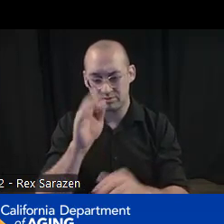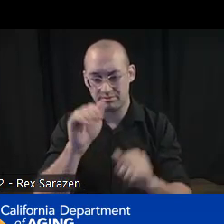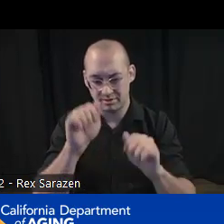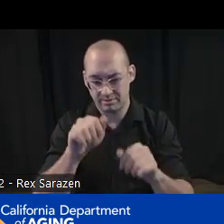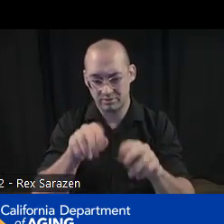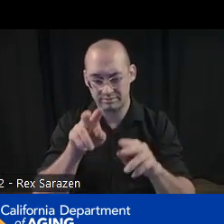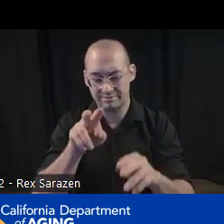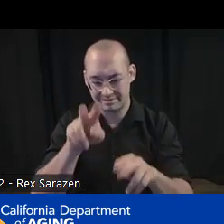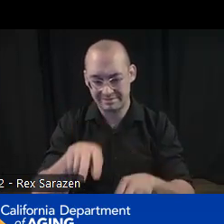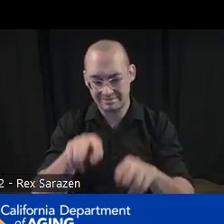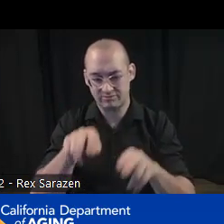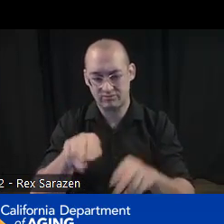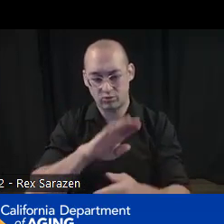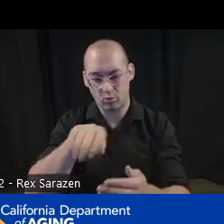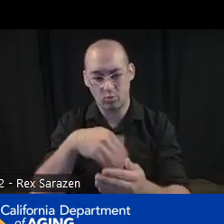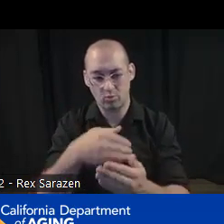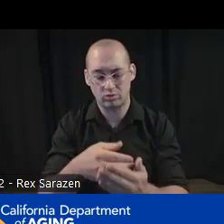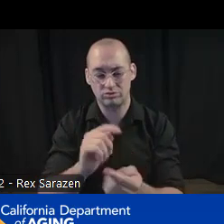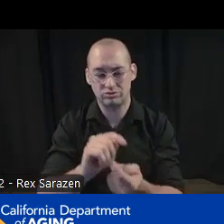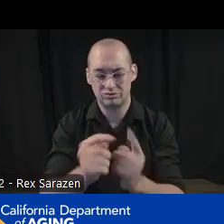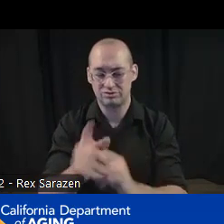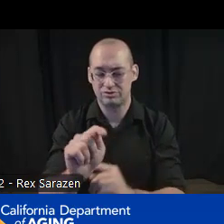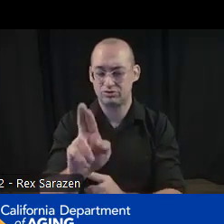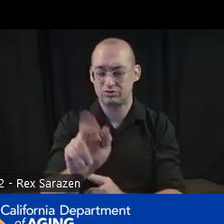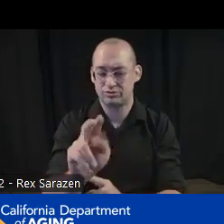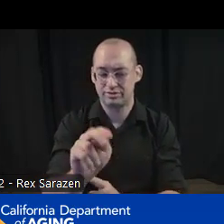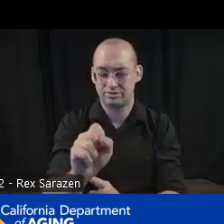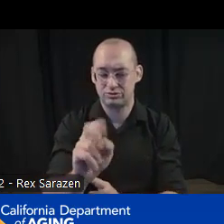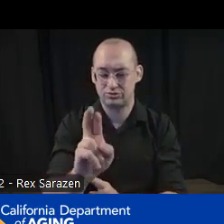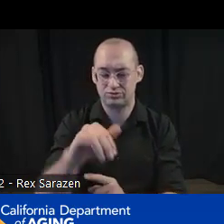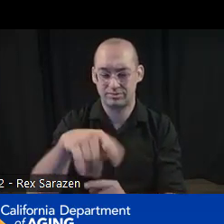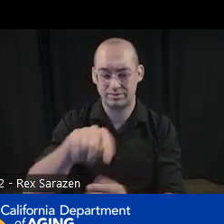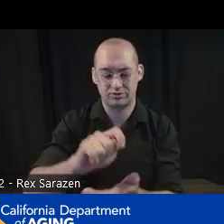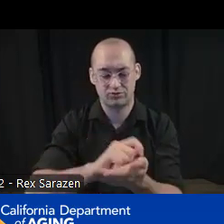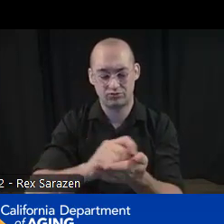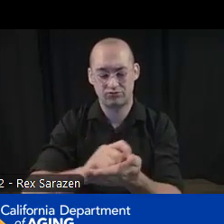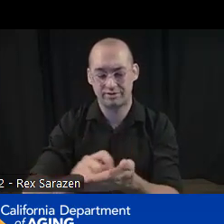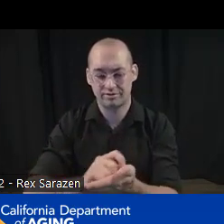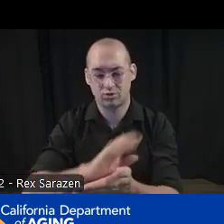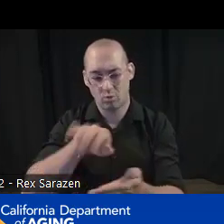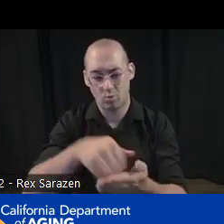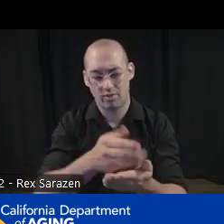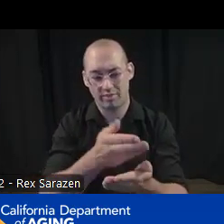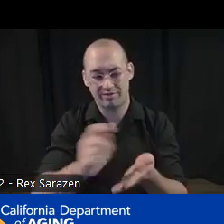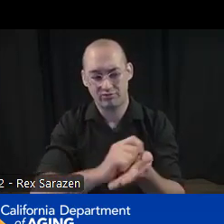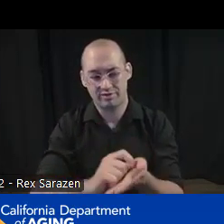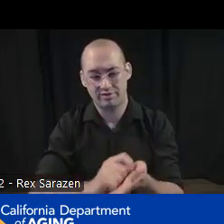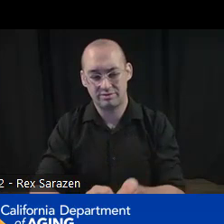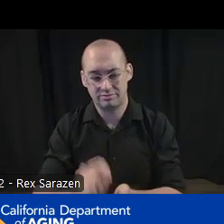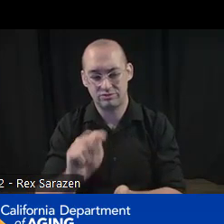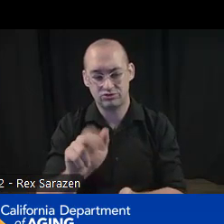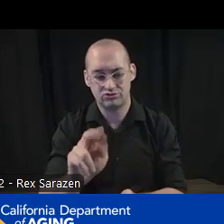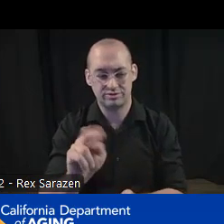transcript. If you don't see that CC icon, check under your More button, which is those three